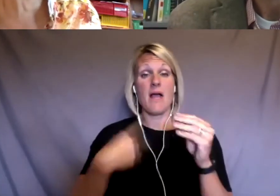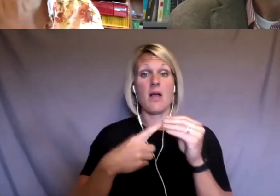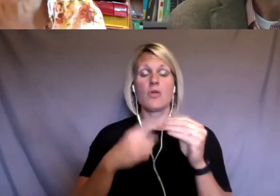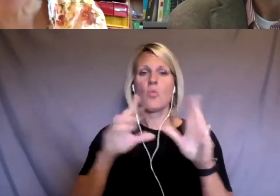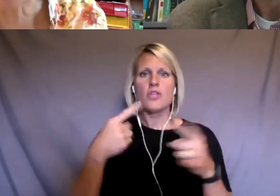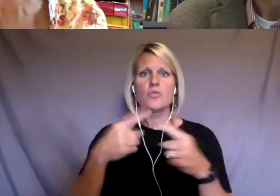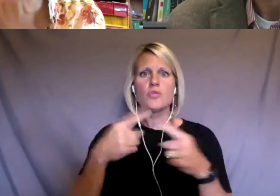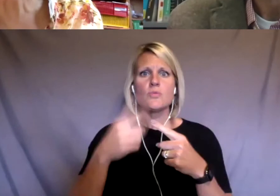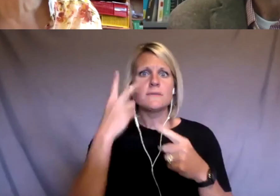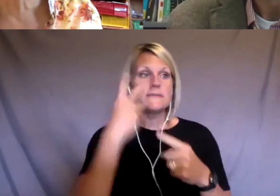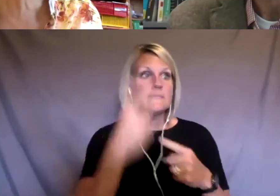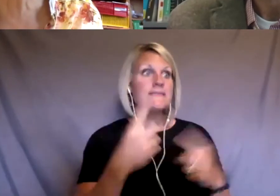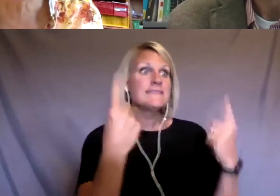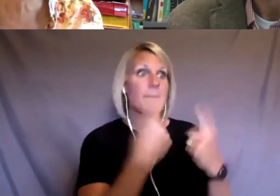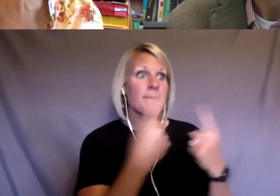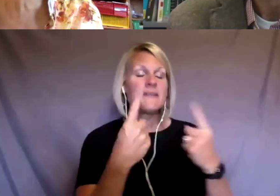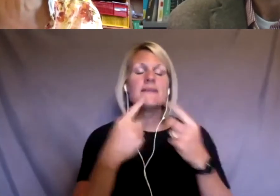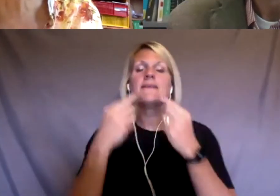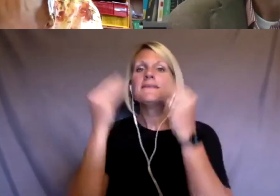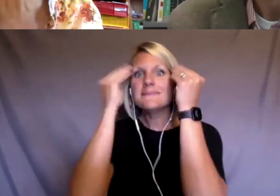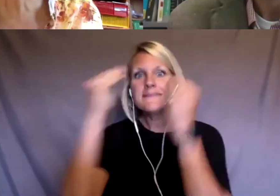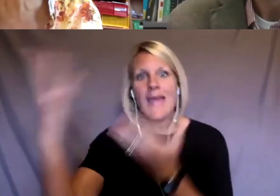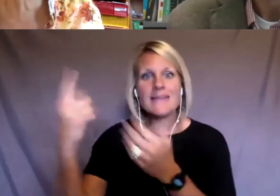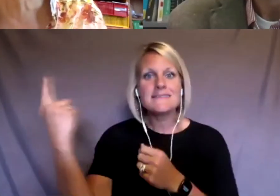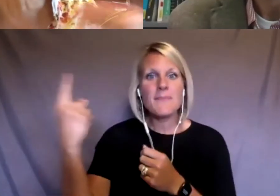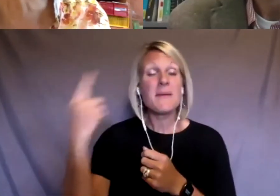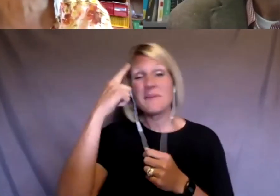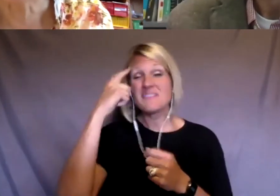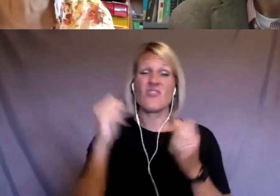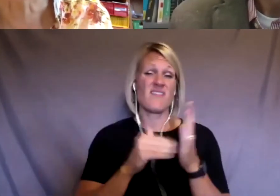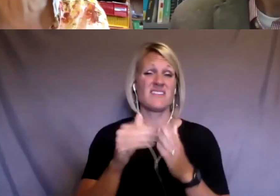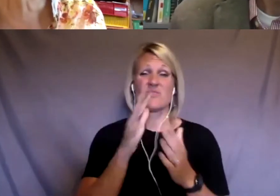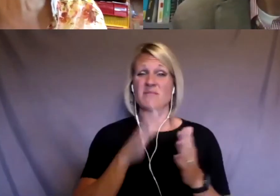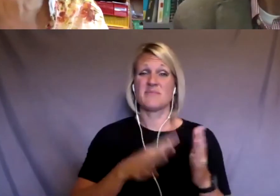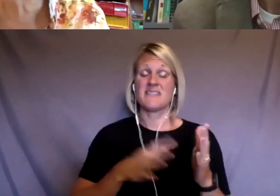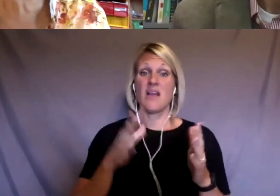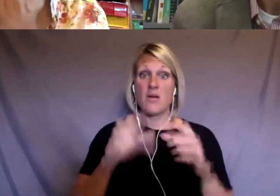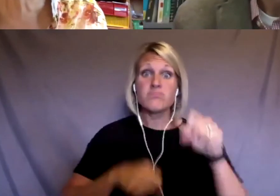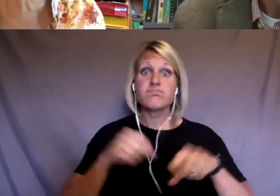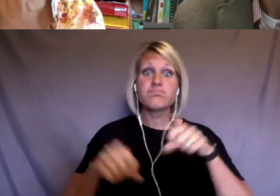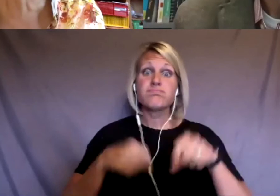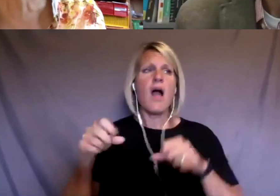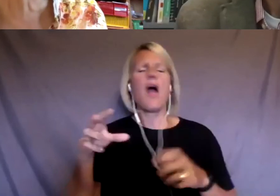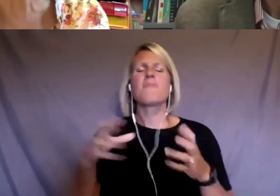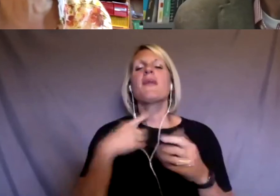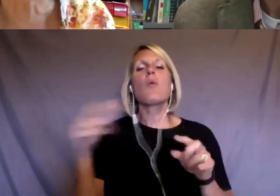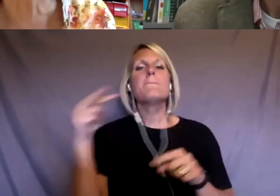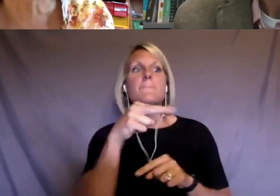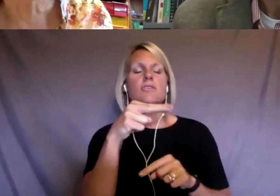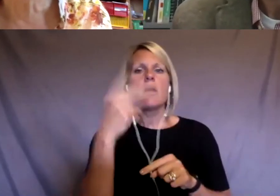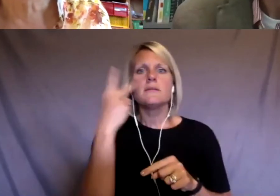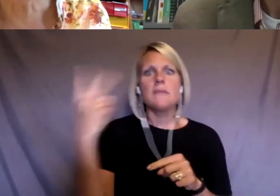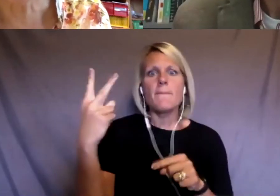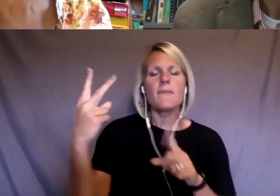something, say something, because a lot of these women were saying that they were bystanders, noticing the catcalling and the